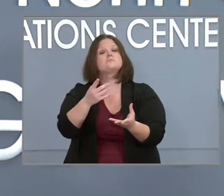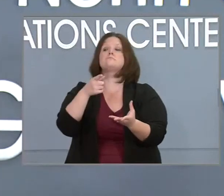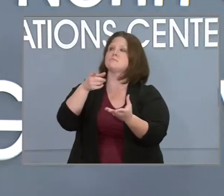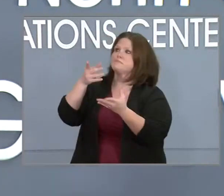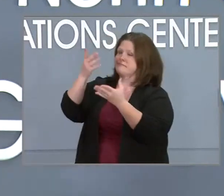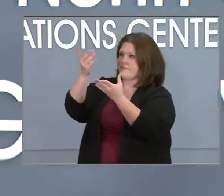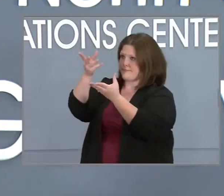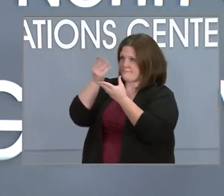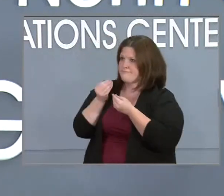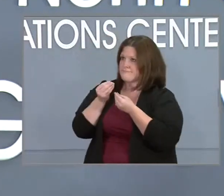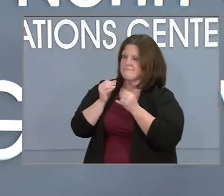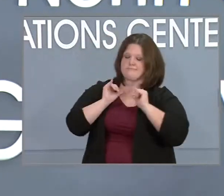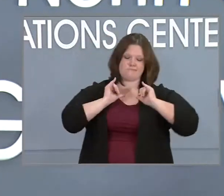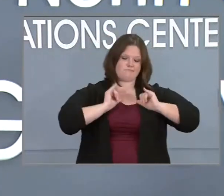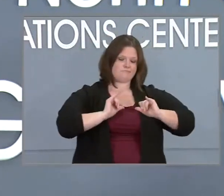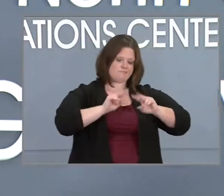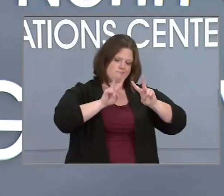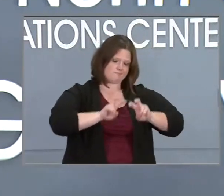the local level.